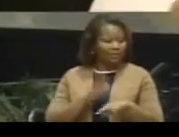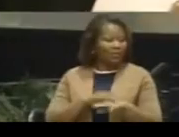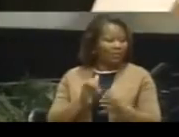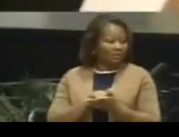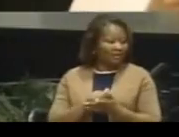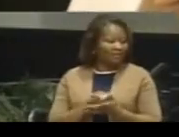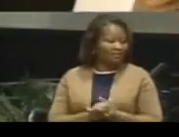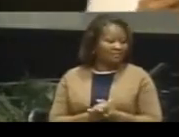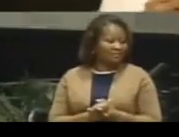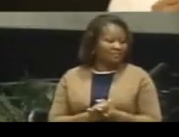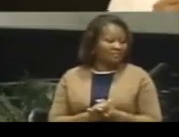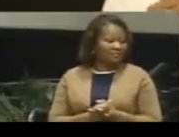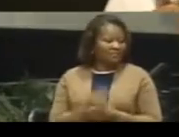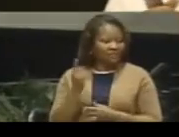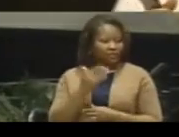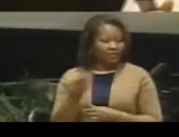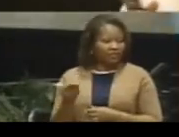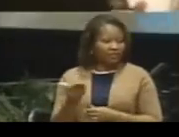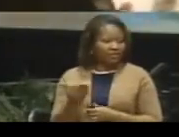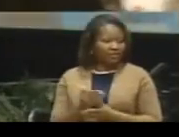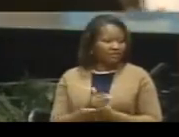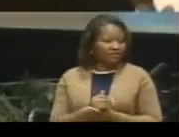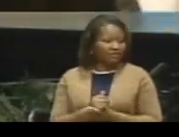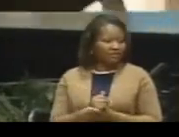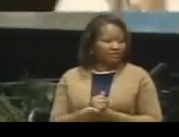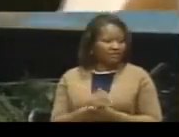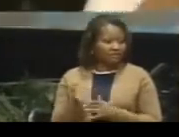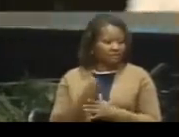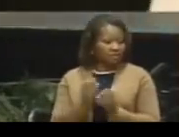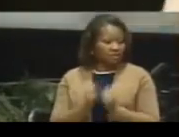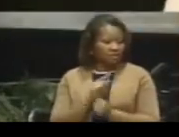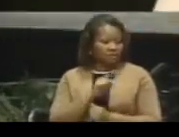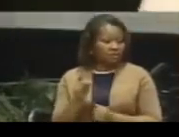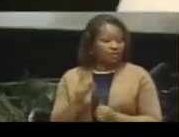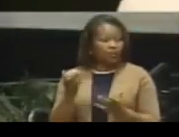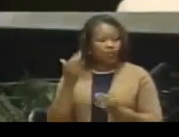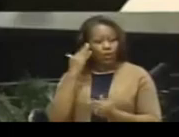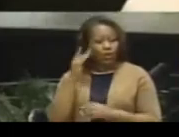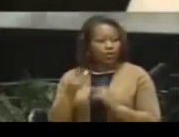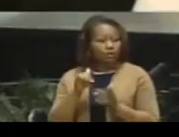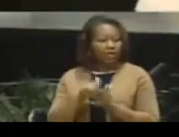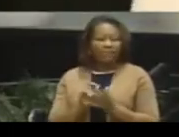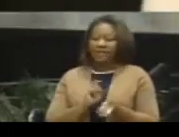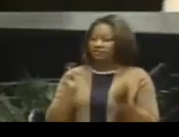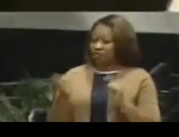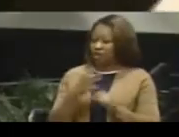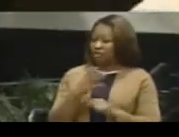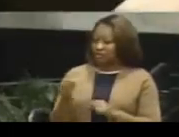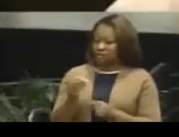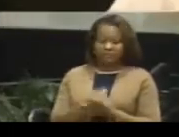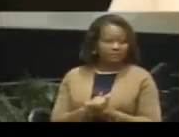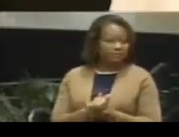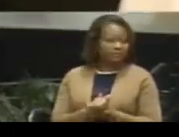And one thing that is done for me, and I'll just share this with you because we like to know about changes in thinking.